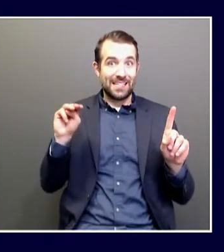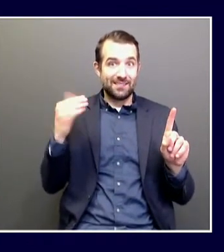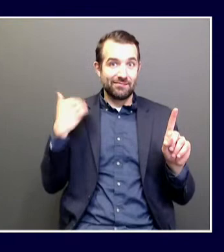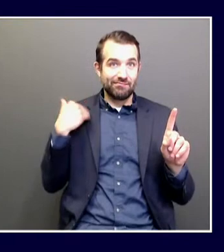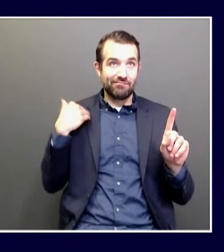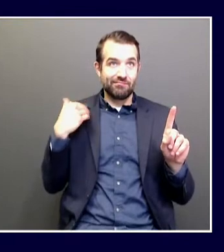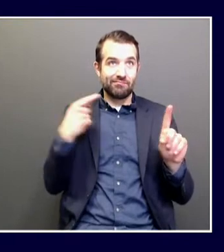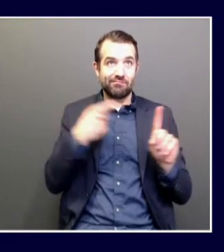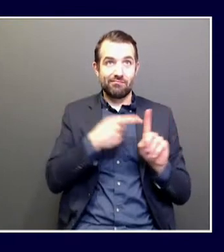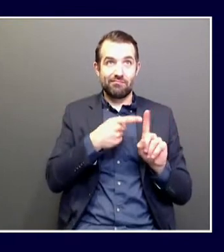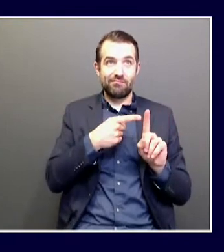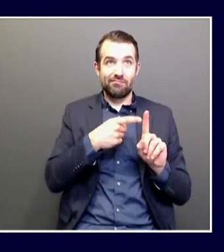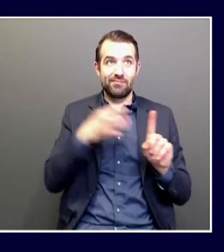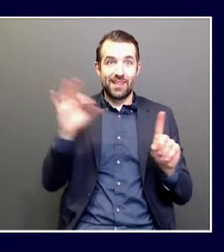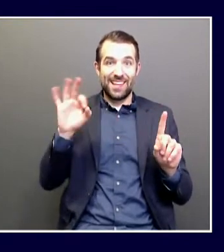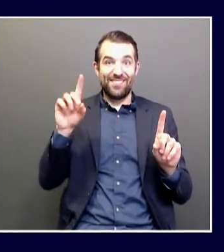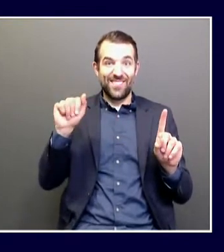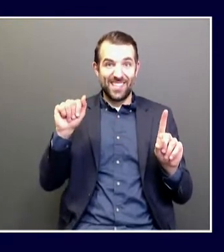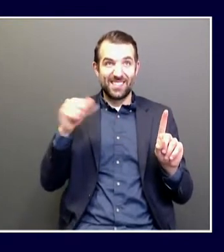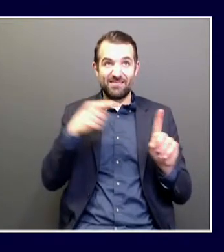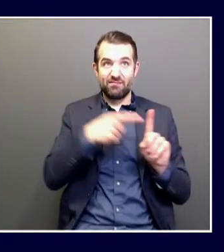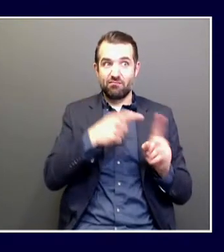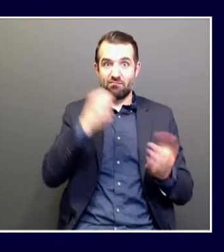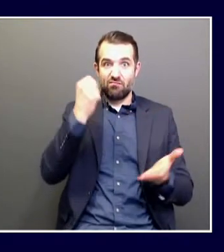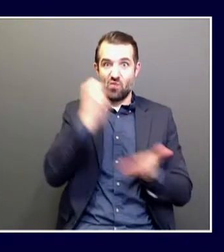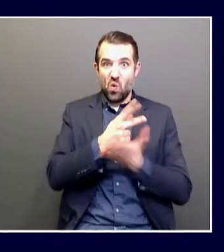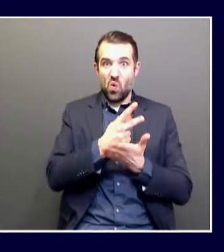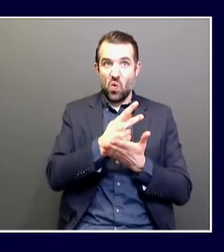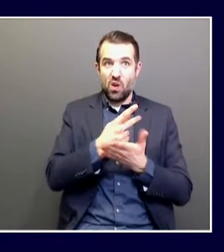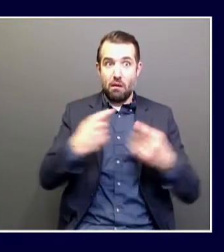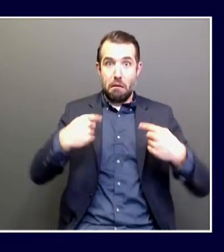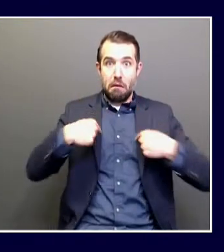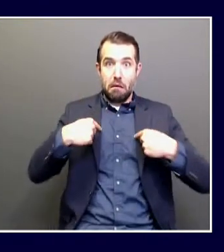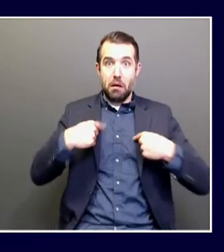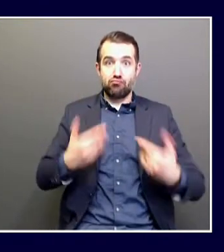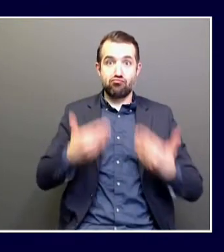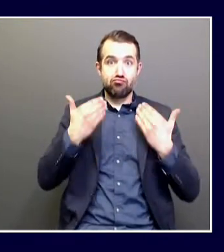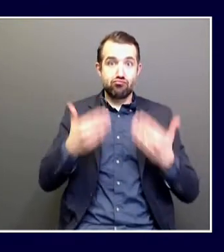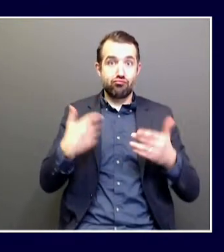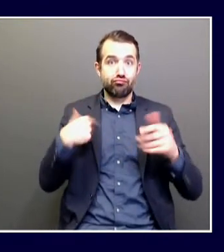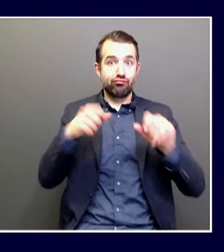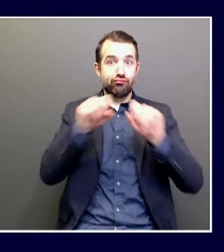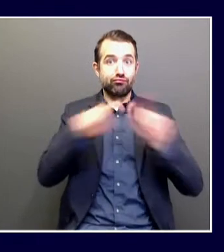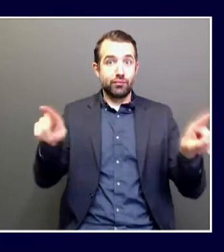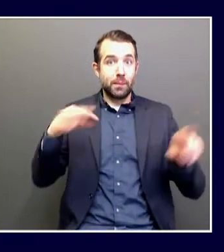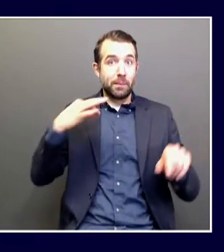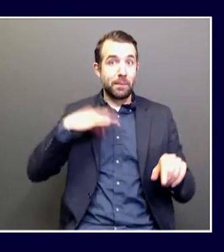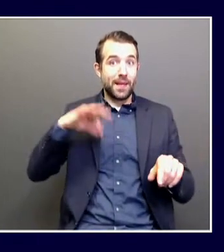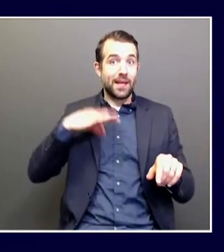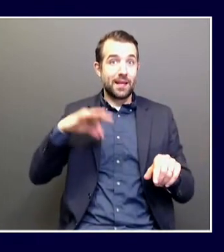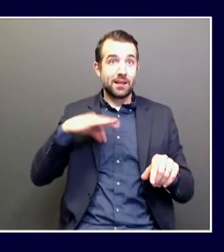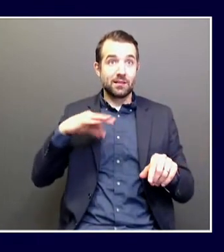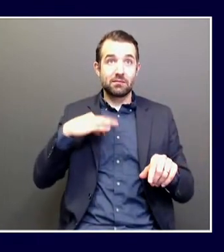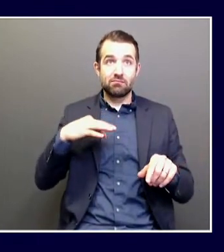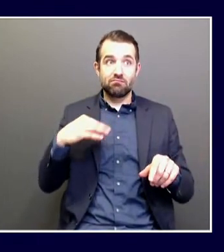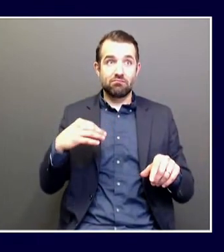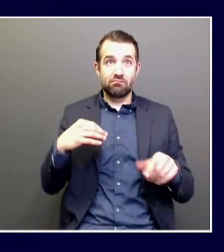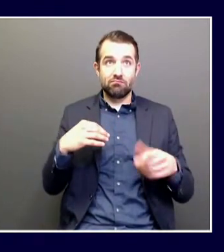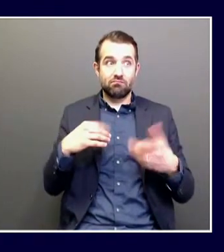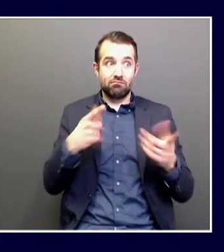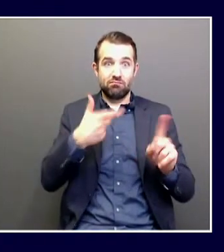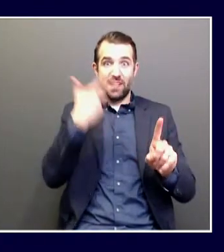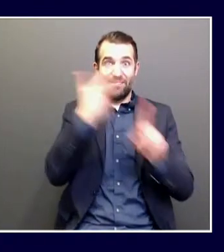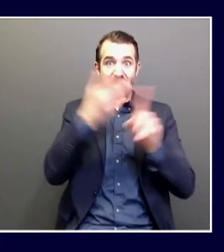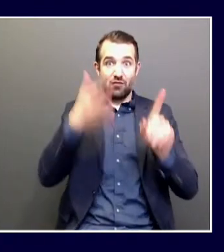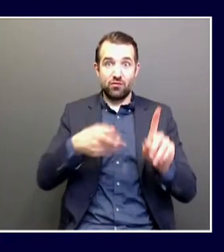Maine immunization COVID-19 vaccine providers indicating that the EUA had been authorized and